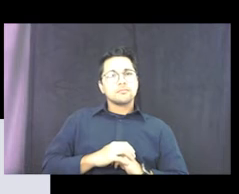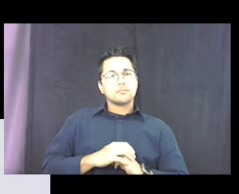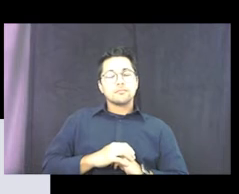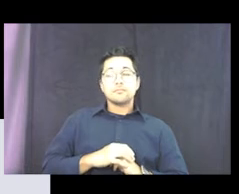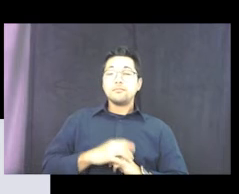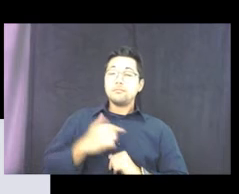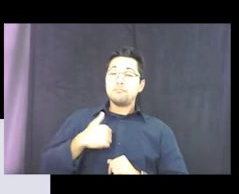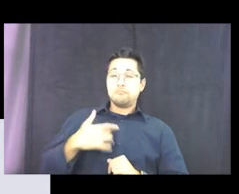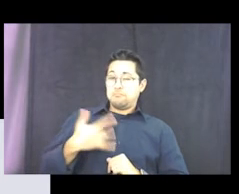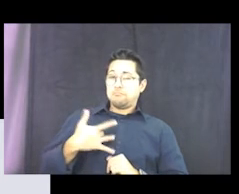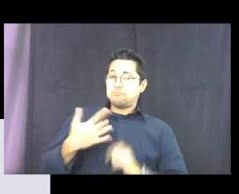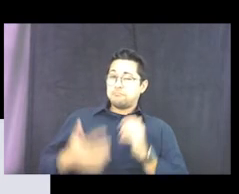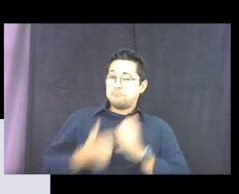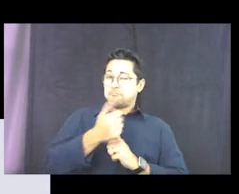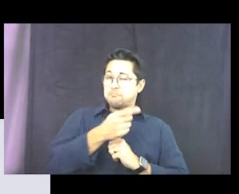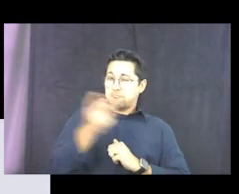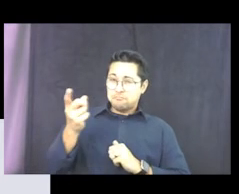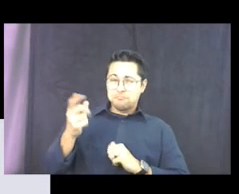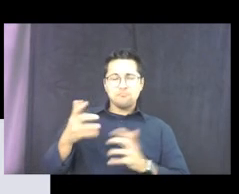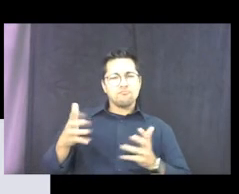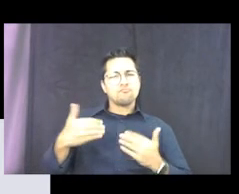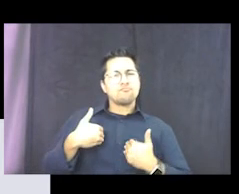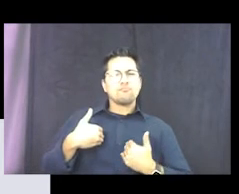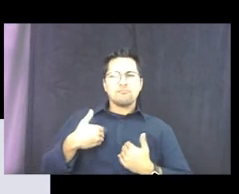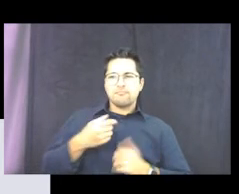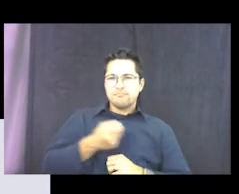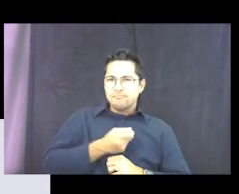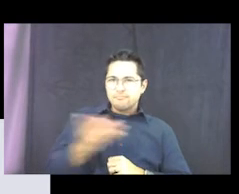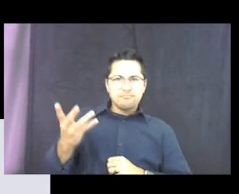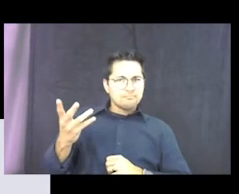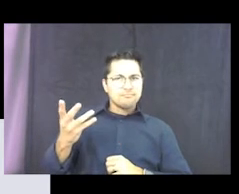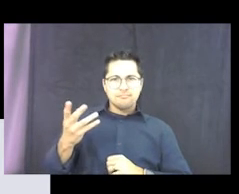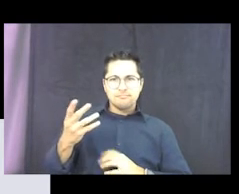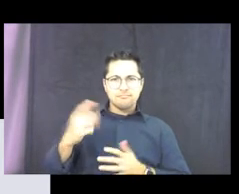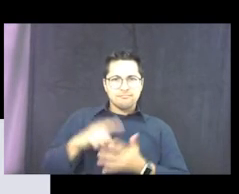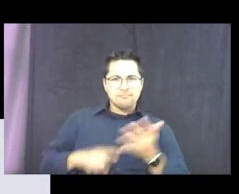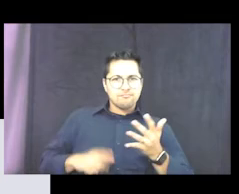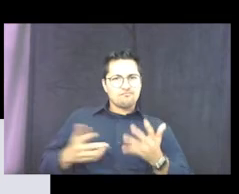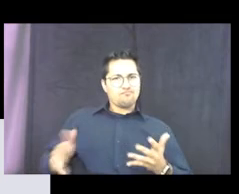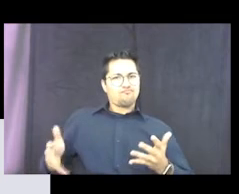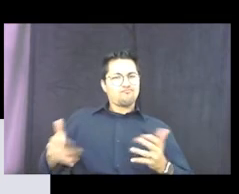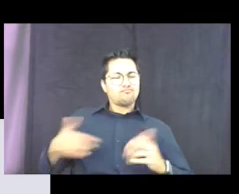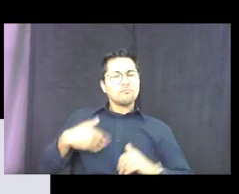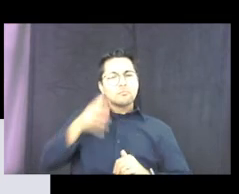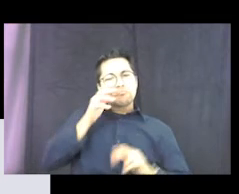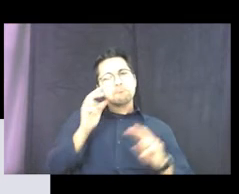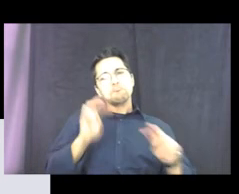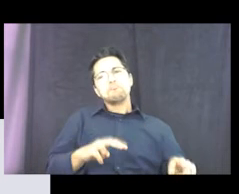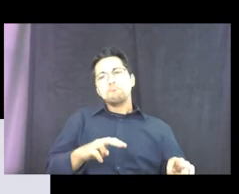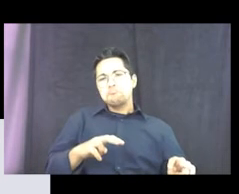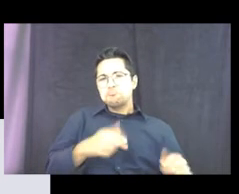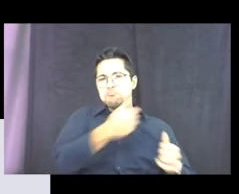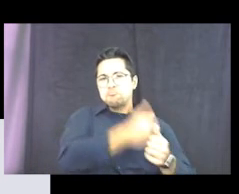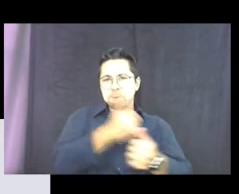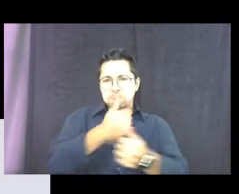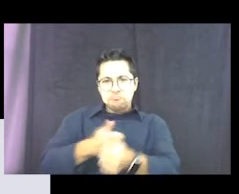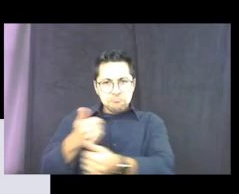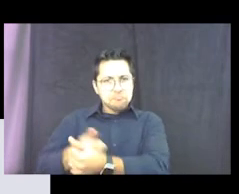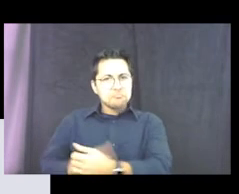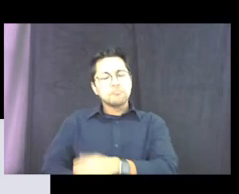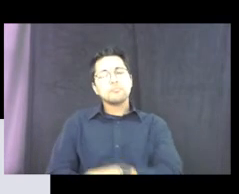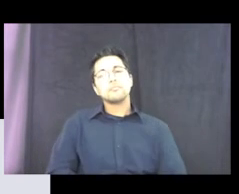I bet most of us have several in most of these areas. So we're going to take a closer look at each of